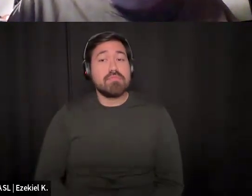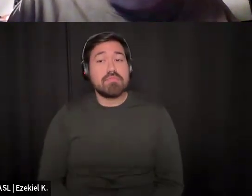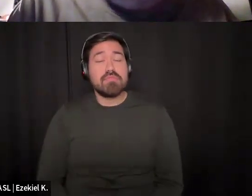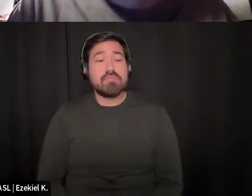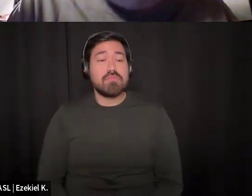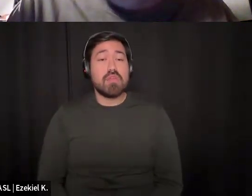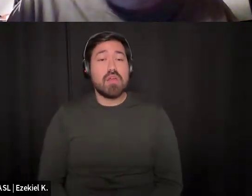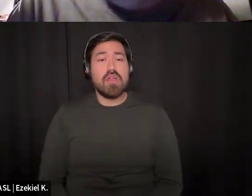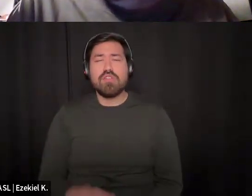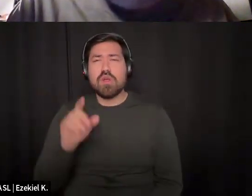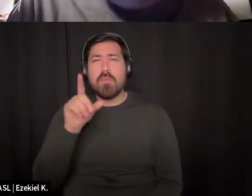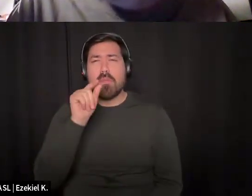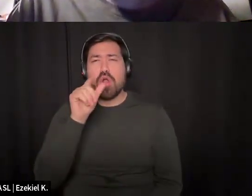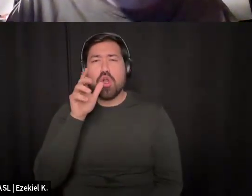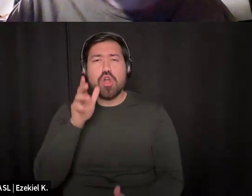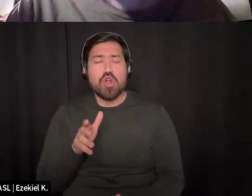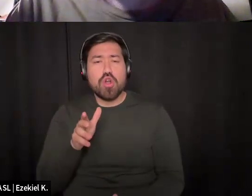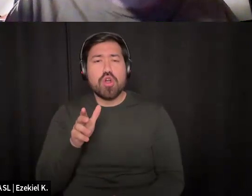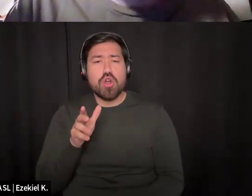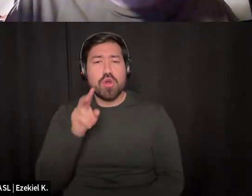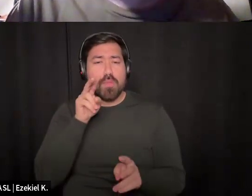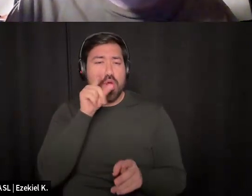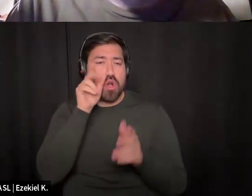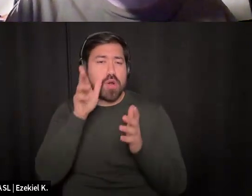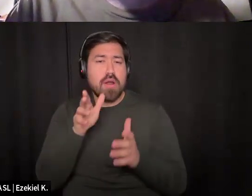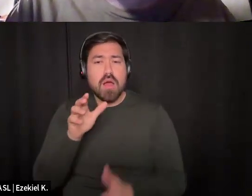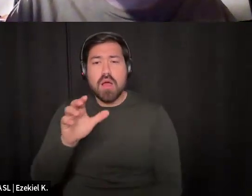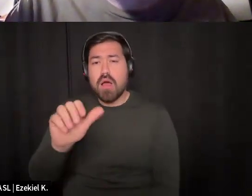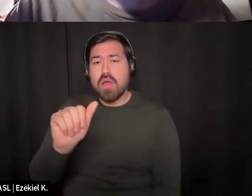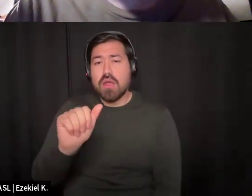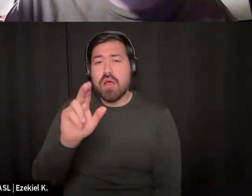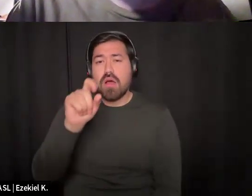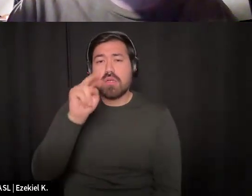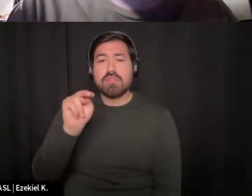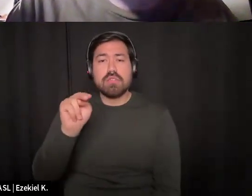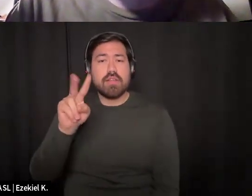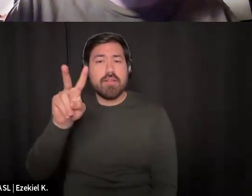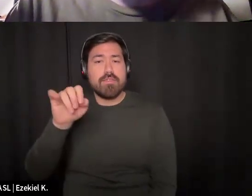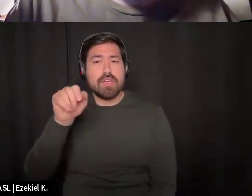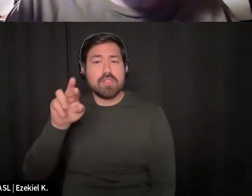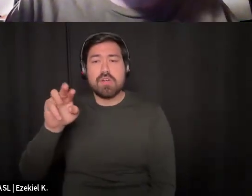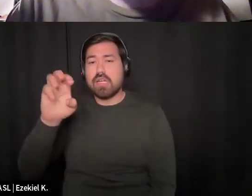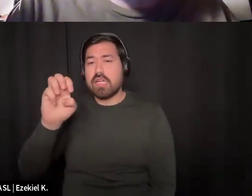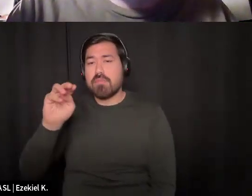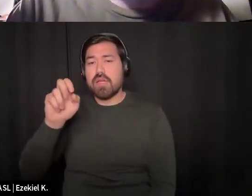a birder in Austin, Victor Emanuel, and he started some, nature guide tours.